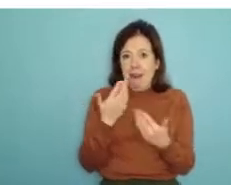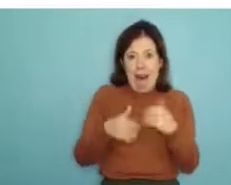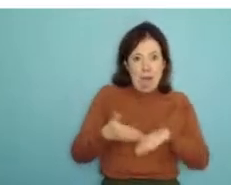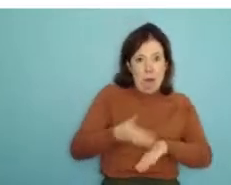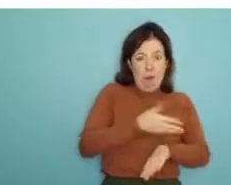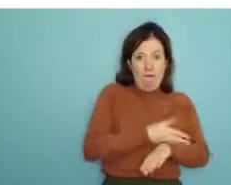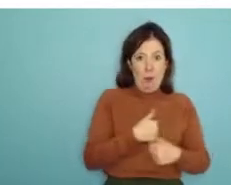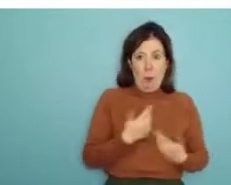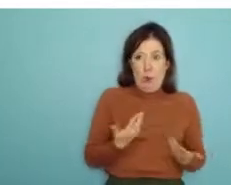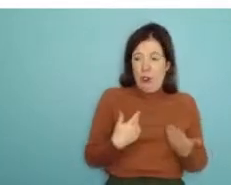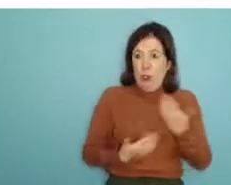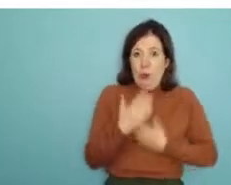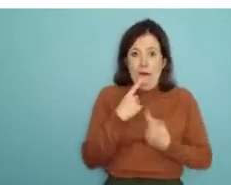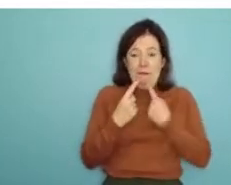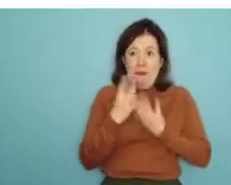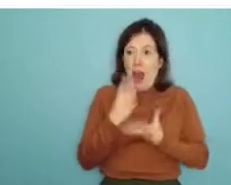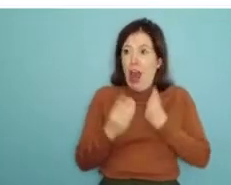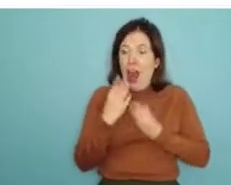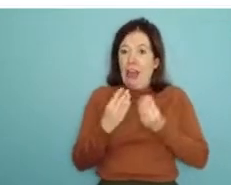previously.